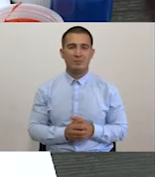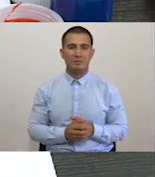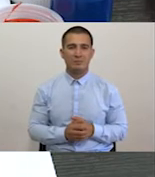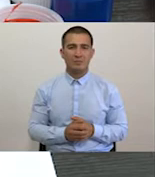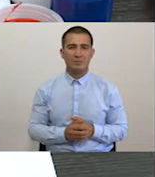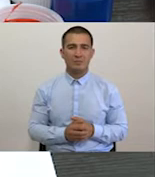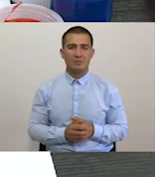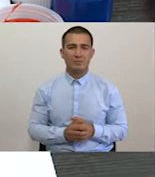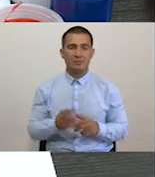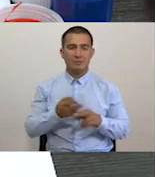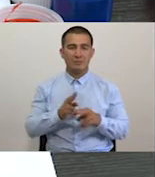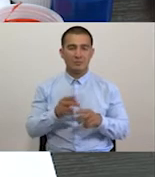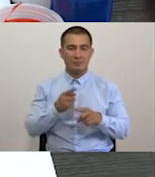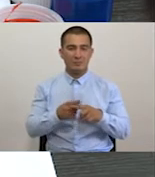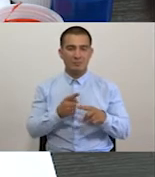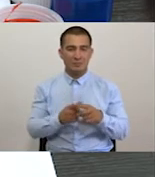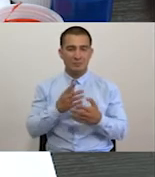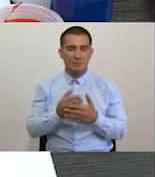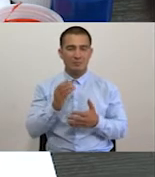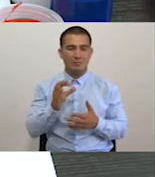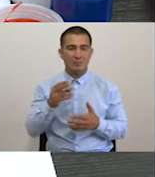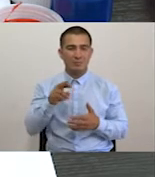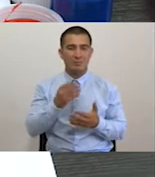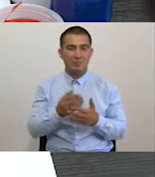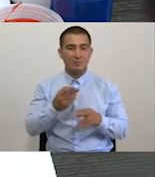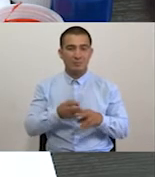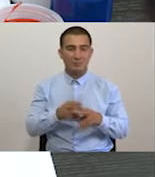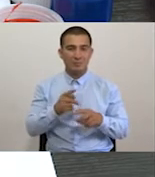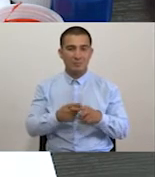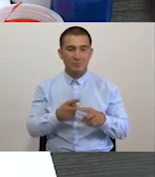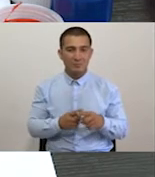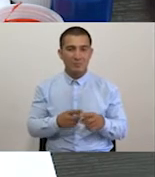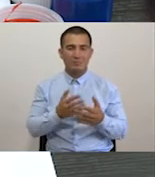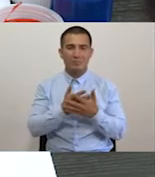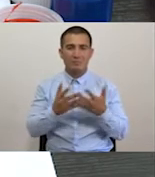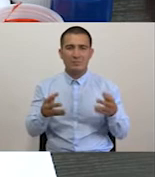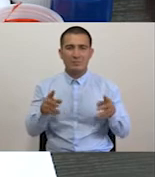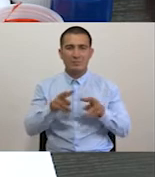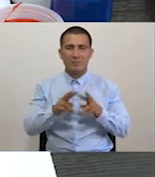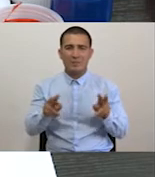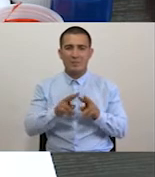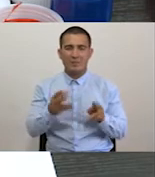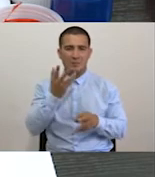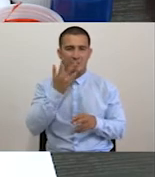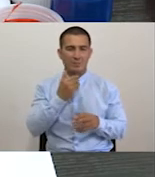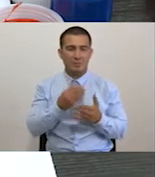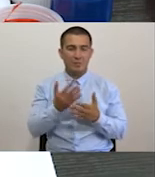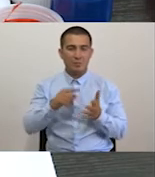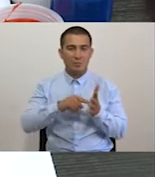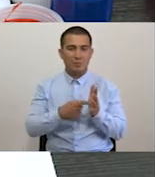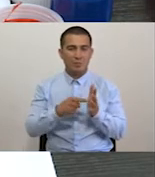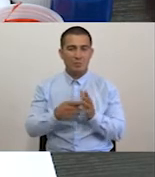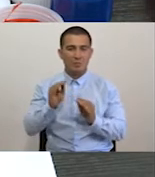Mana bu yerda ham yarim soya qismlari bor. Ana shu yarim soya qismlariga ham xuddi shu rangdan nuqtalar